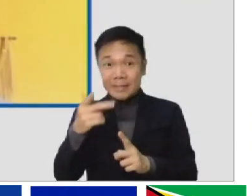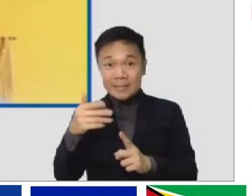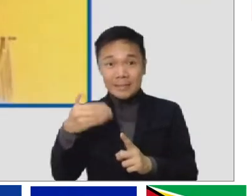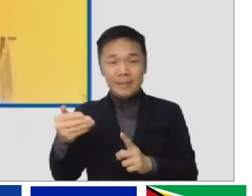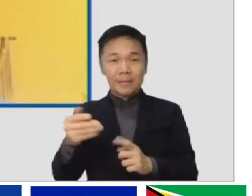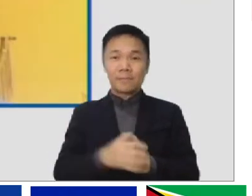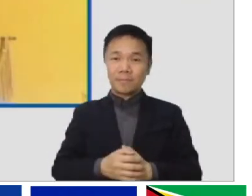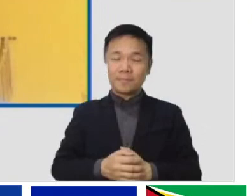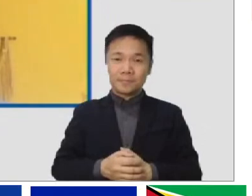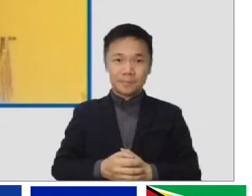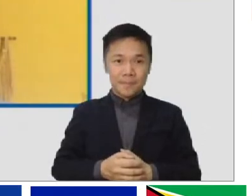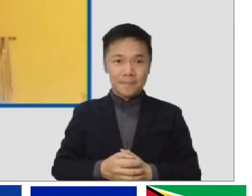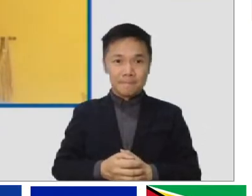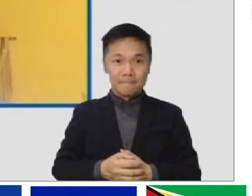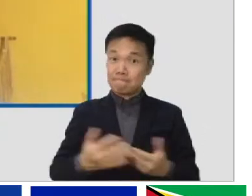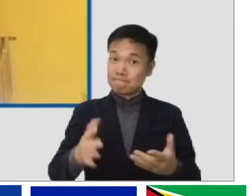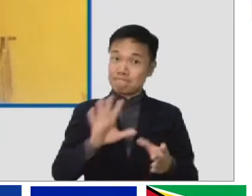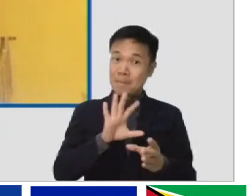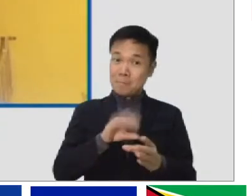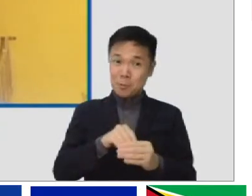and participate in